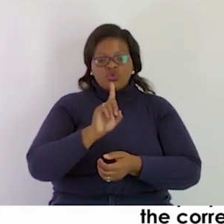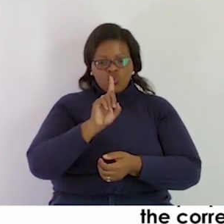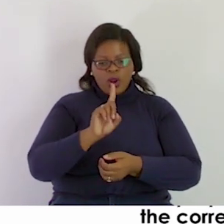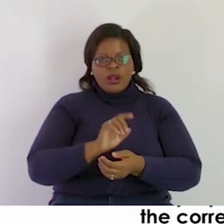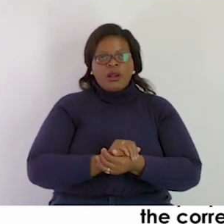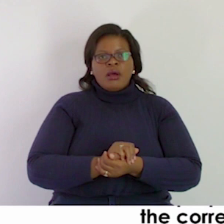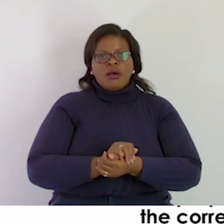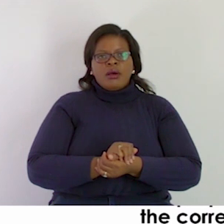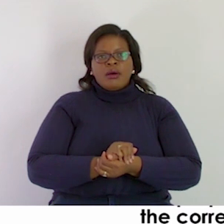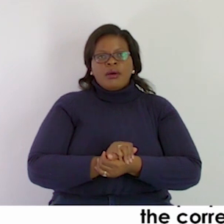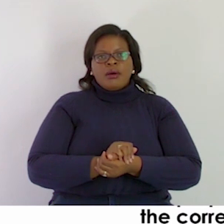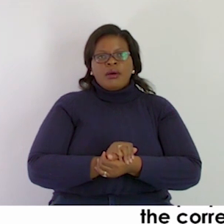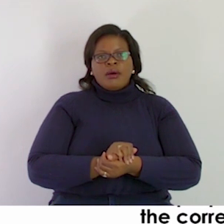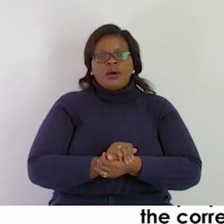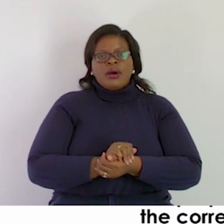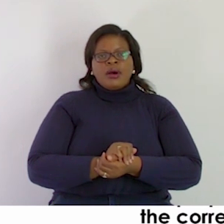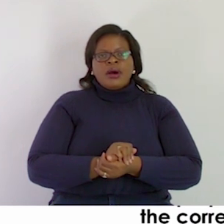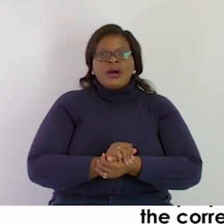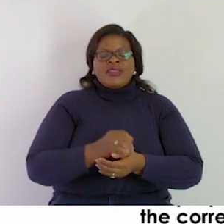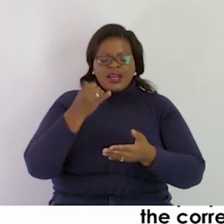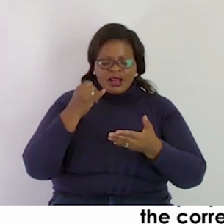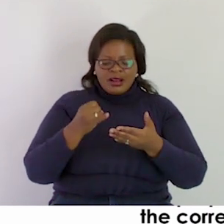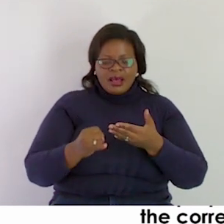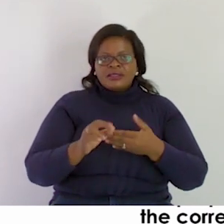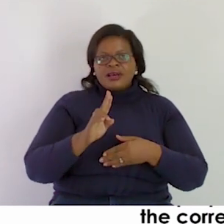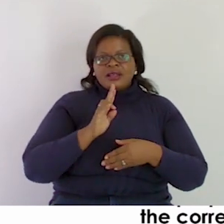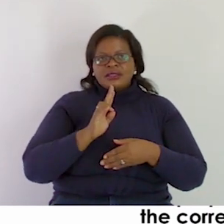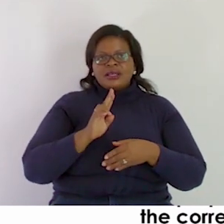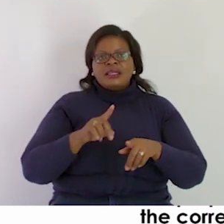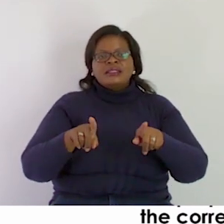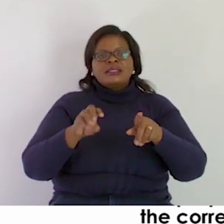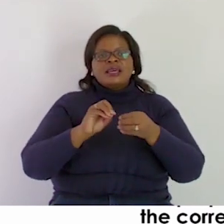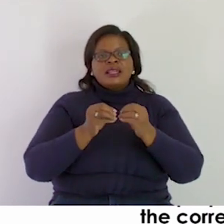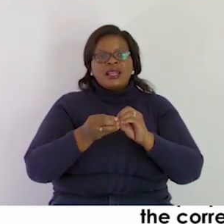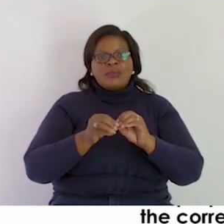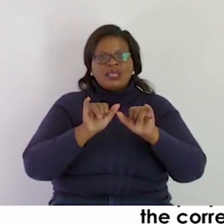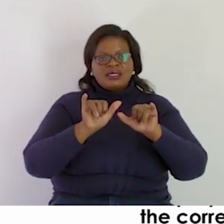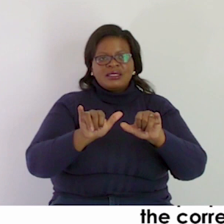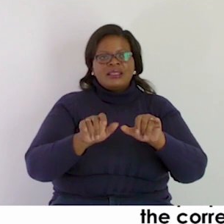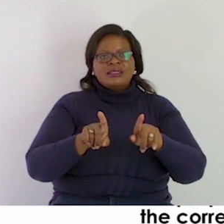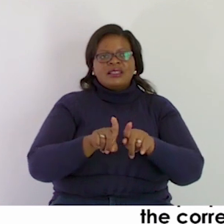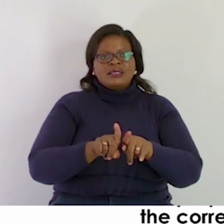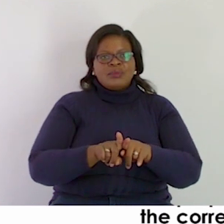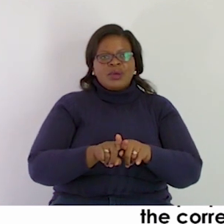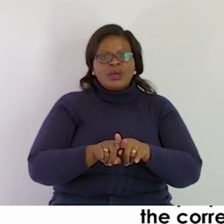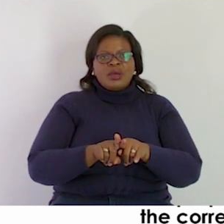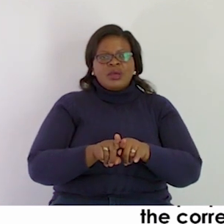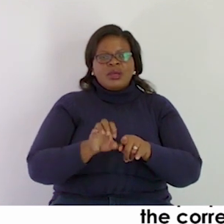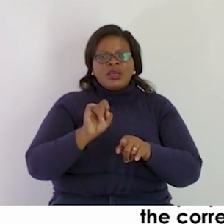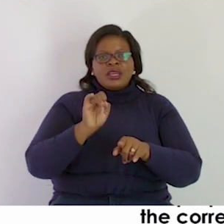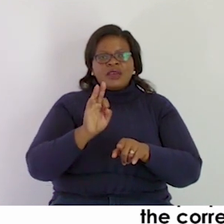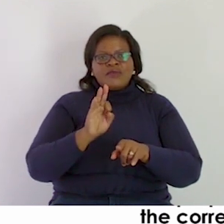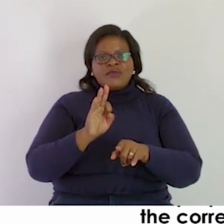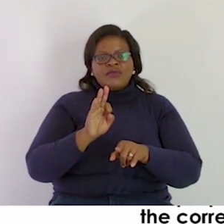the product is the original number, meaning it stays the same. If you